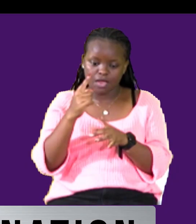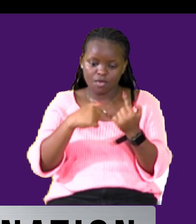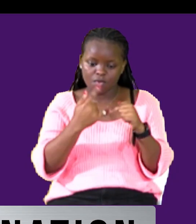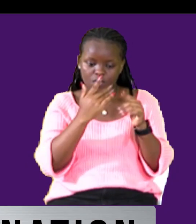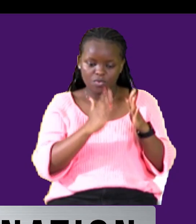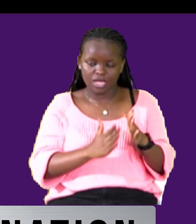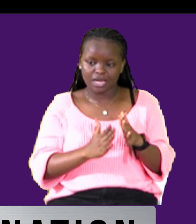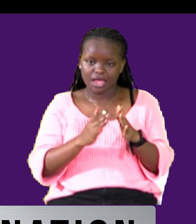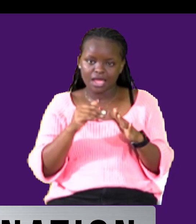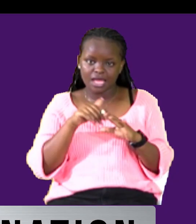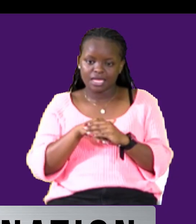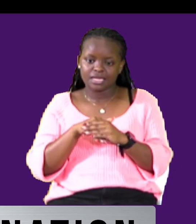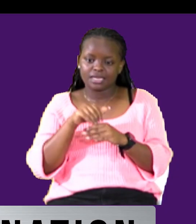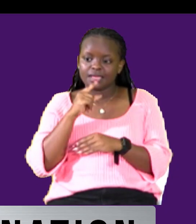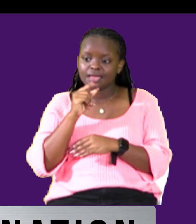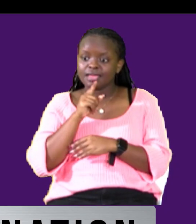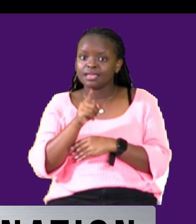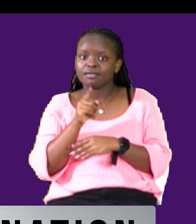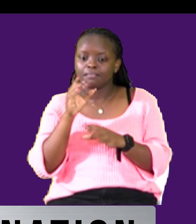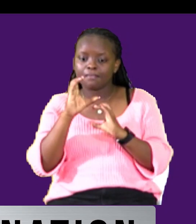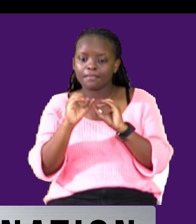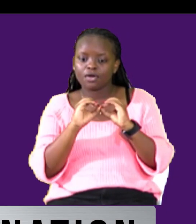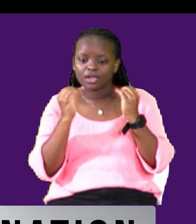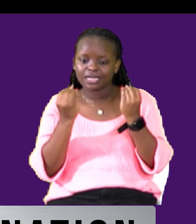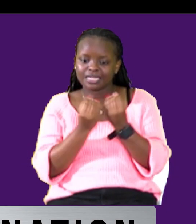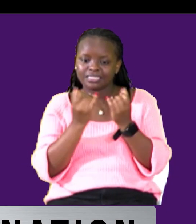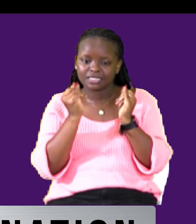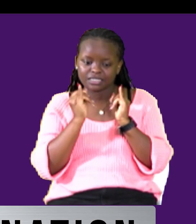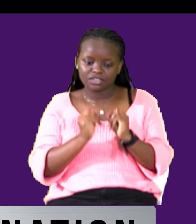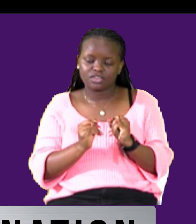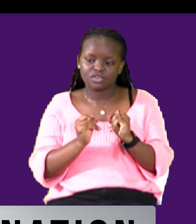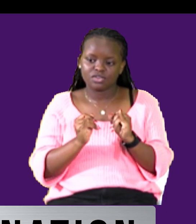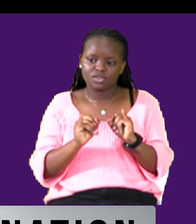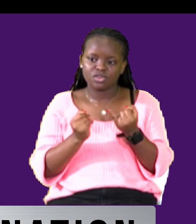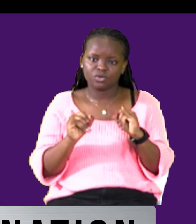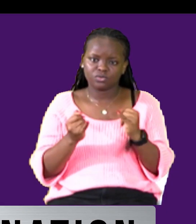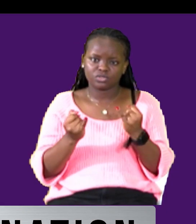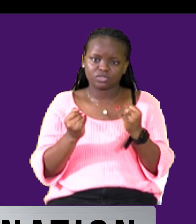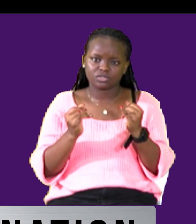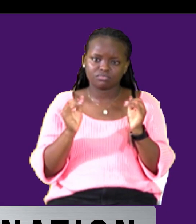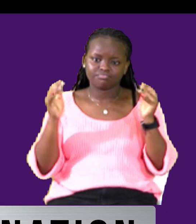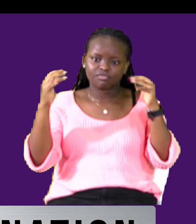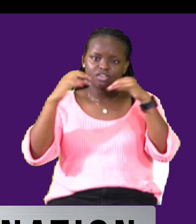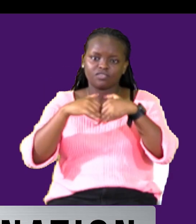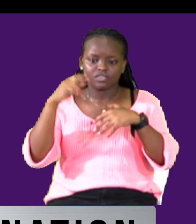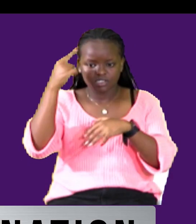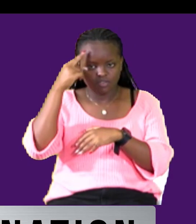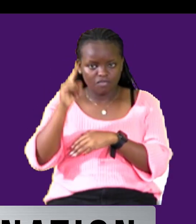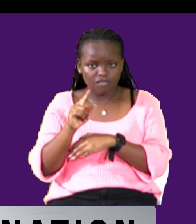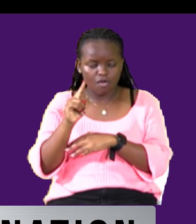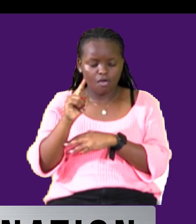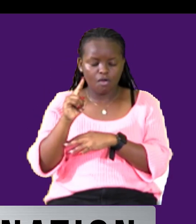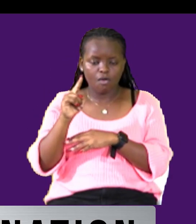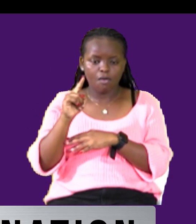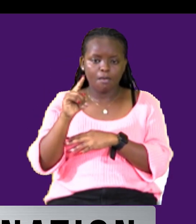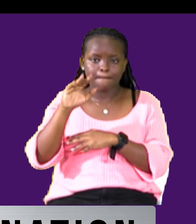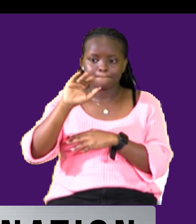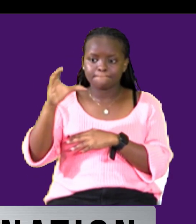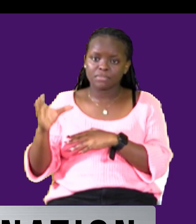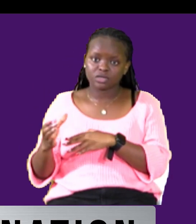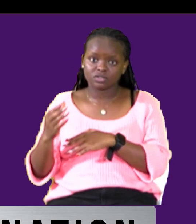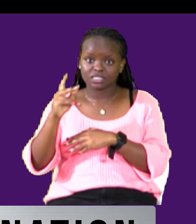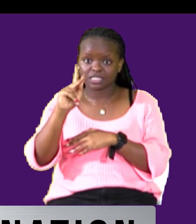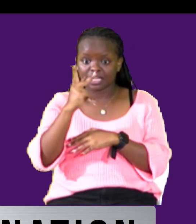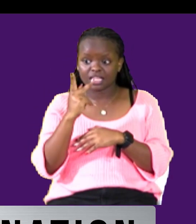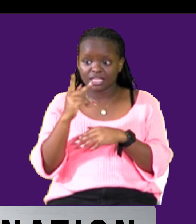was in him organizing the news conference. For the Mount Kenya stations. I can say